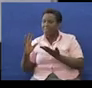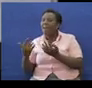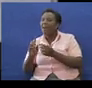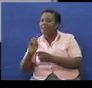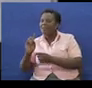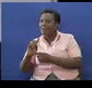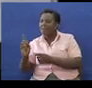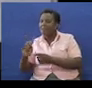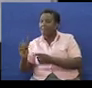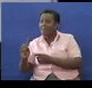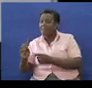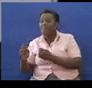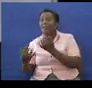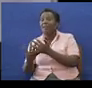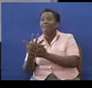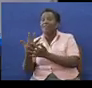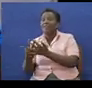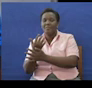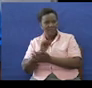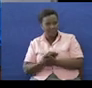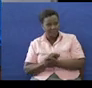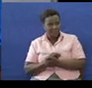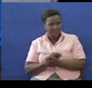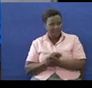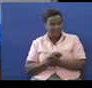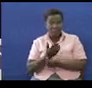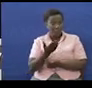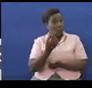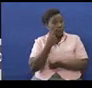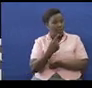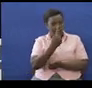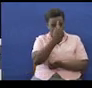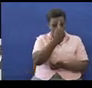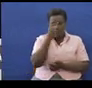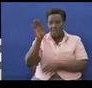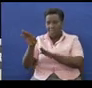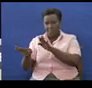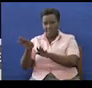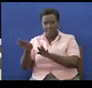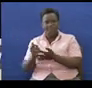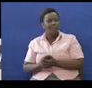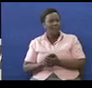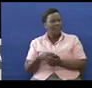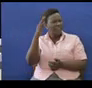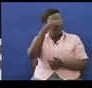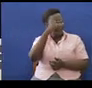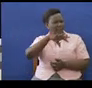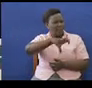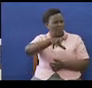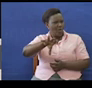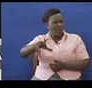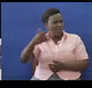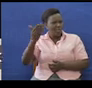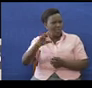water supply and the kind of vegetation cover found in a certain area. That is Dodoma and Singida. Can you think of any